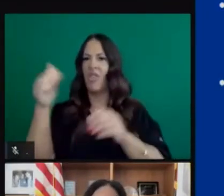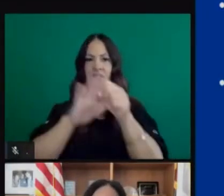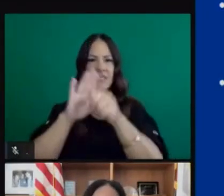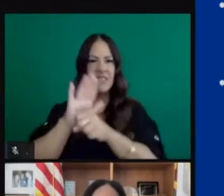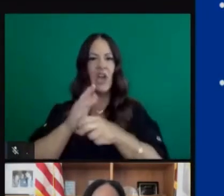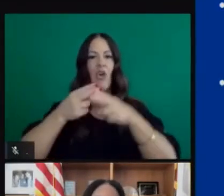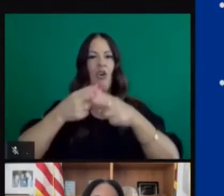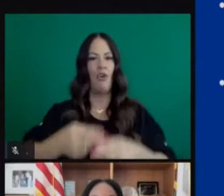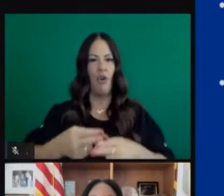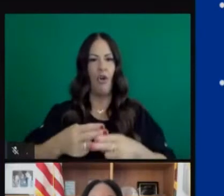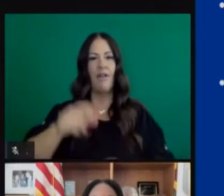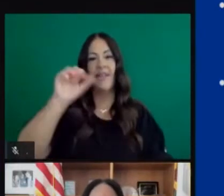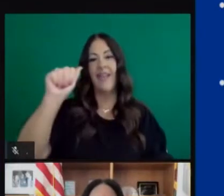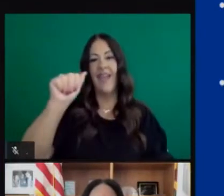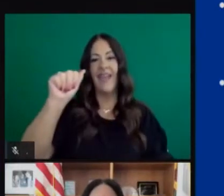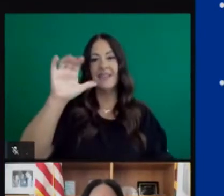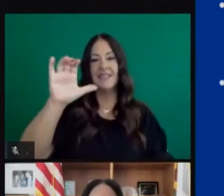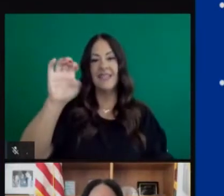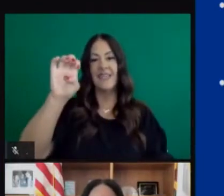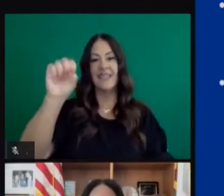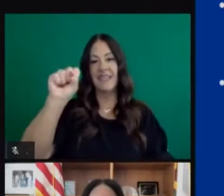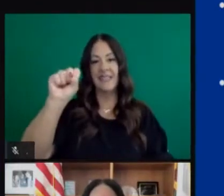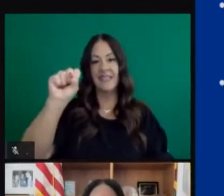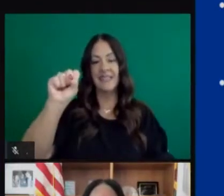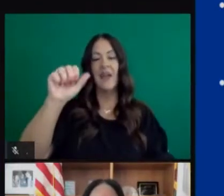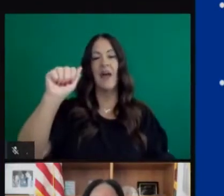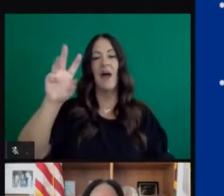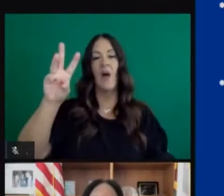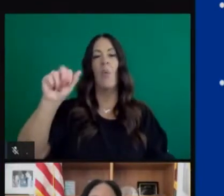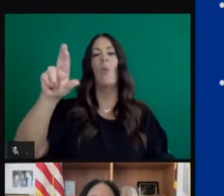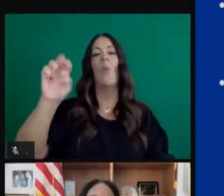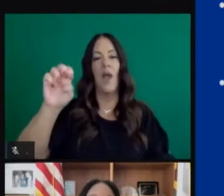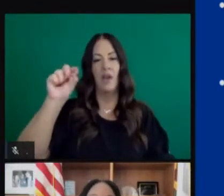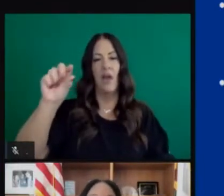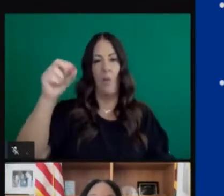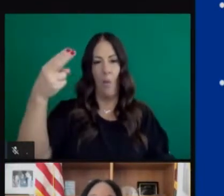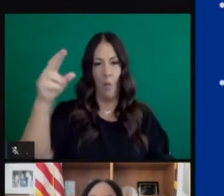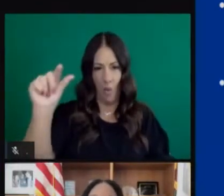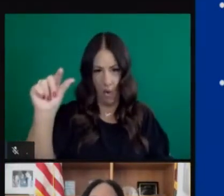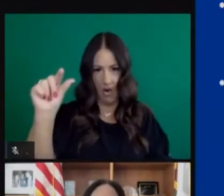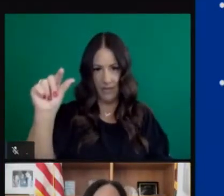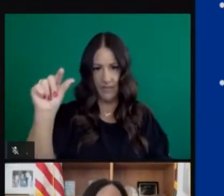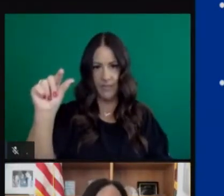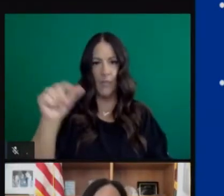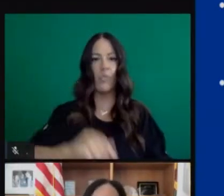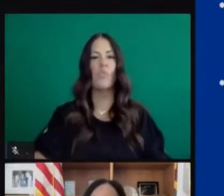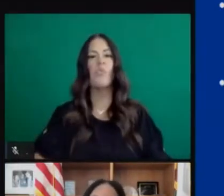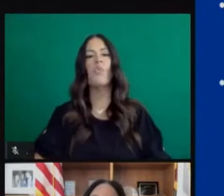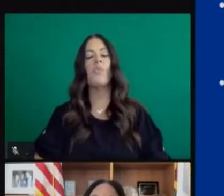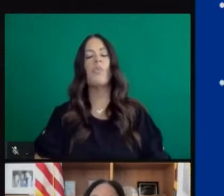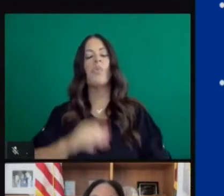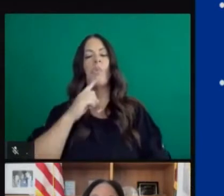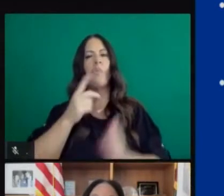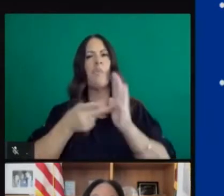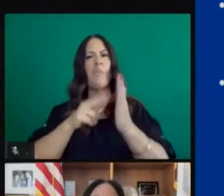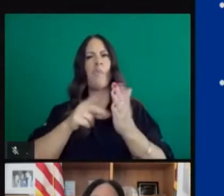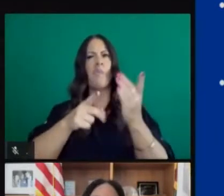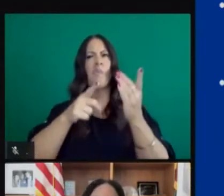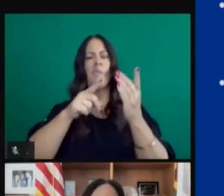ACEs referring to the effect of adverse childhood experiences. And any provider can go